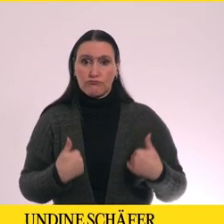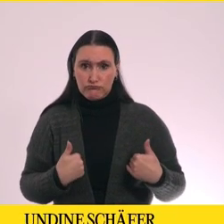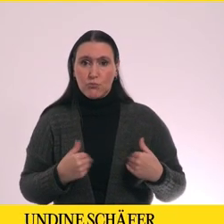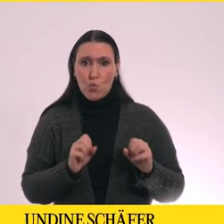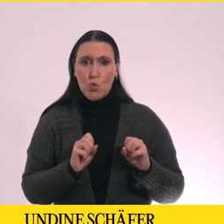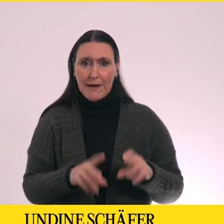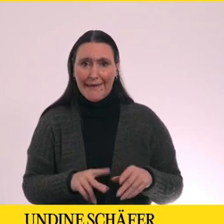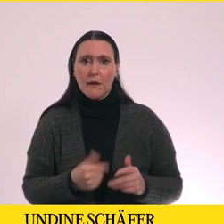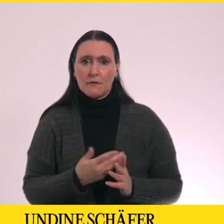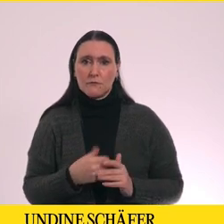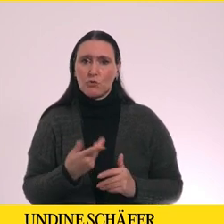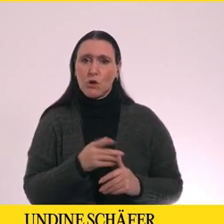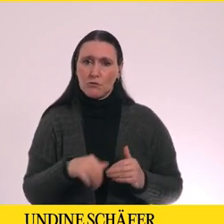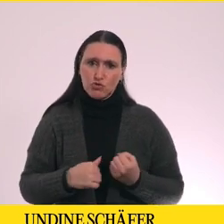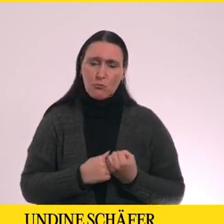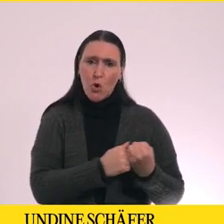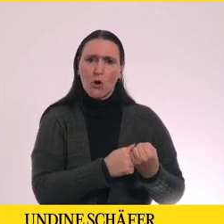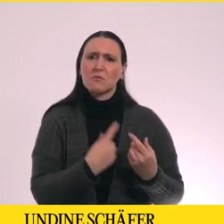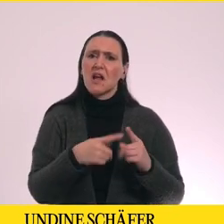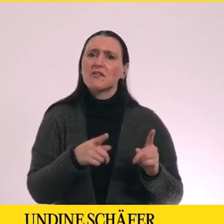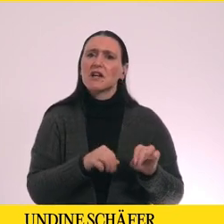Or are there state systems that they can access?